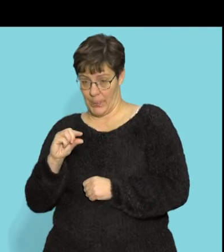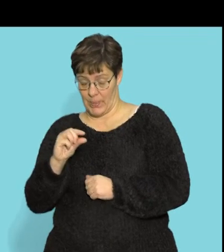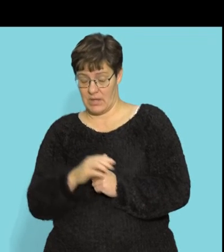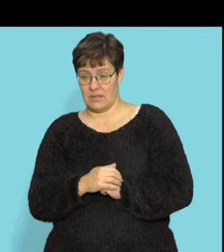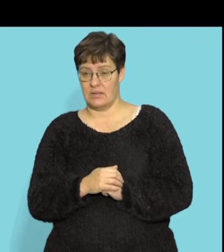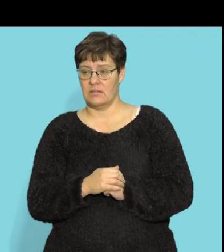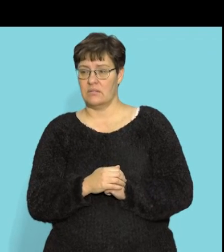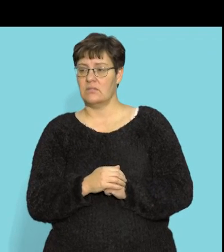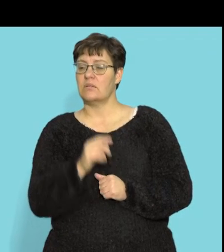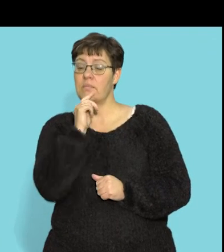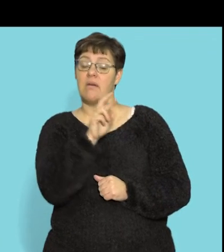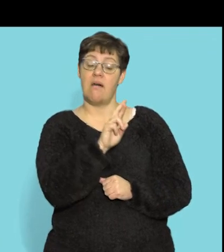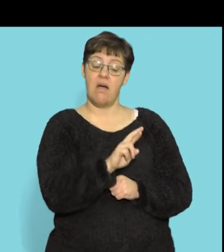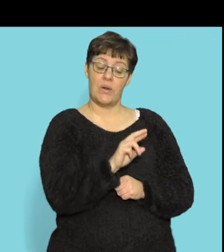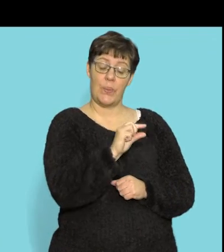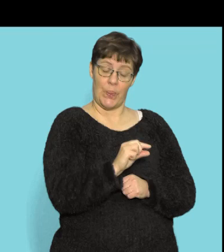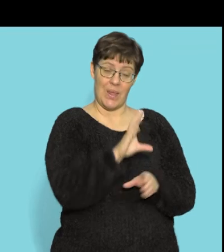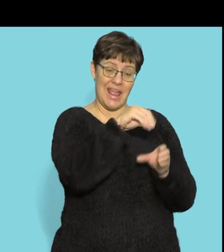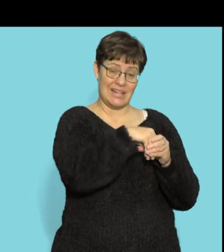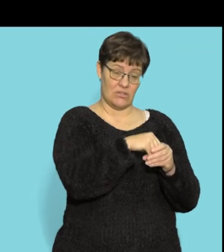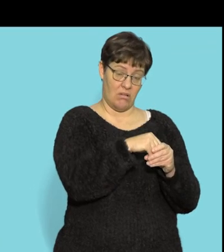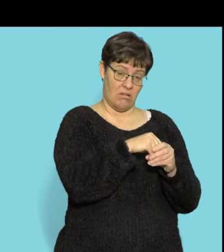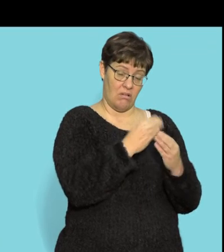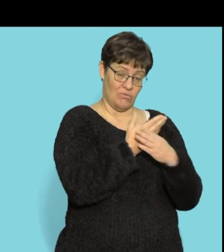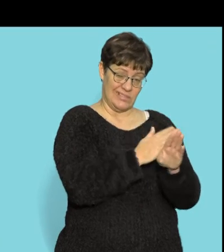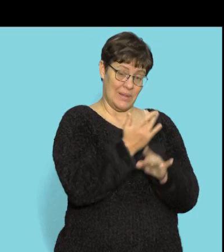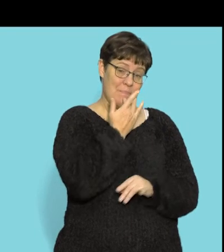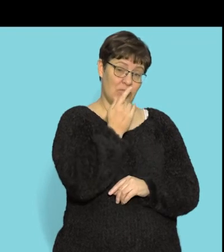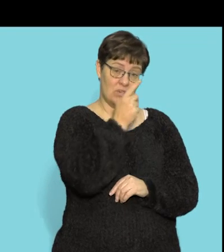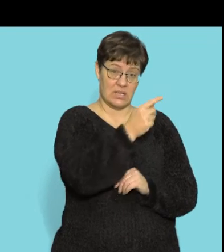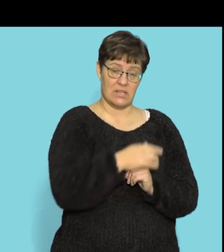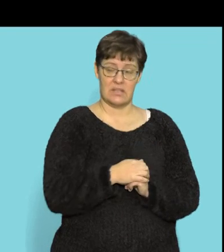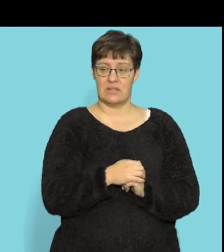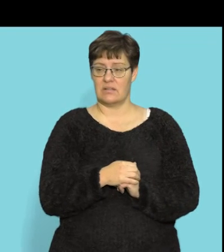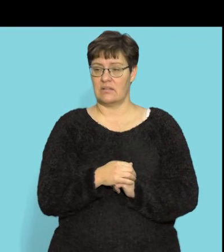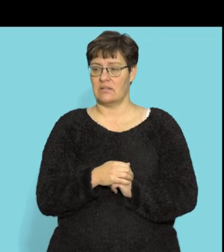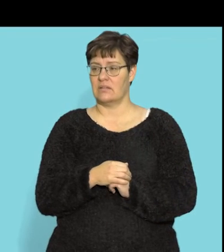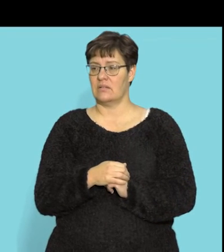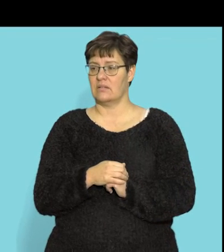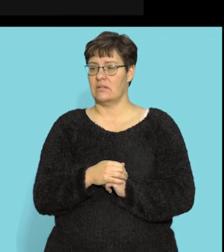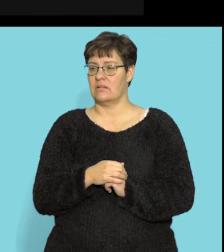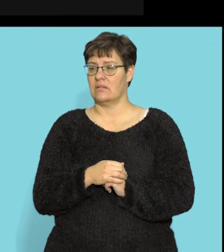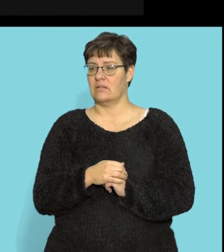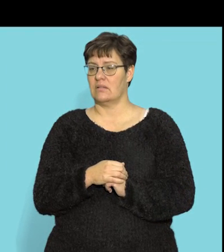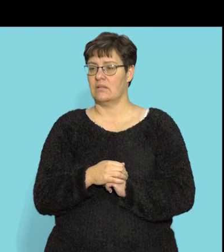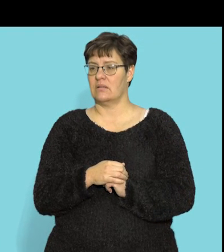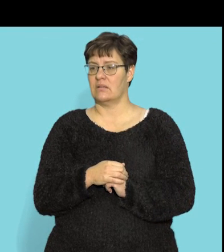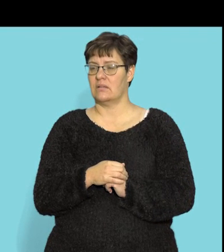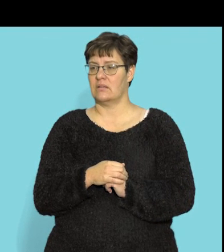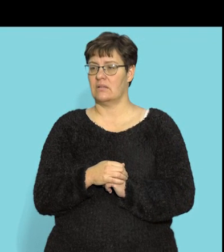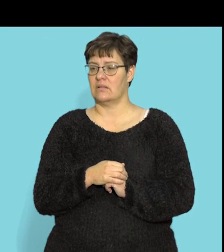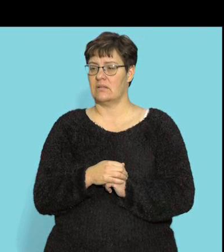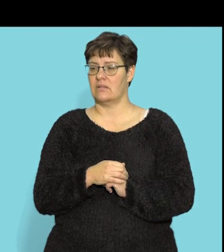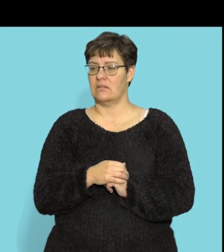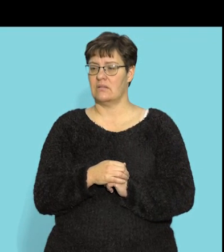R. So in other words, R, which is the internal resistance of the battery, if we can just quickly confirm that